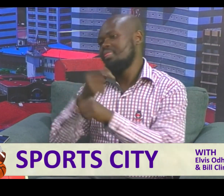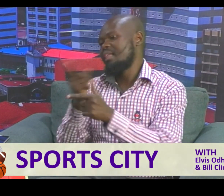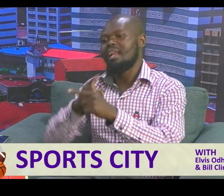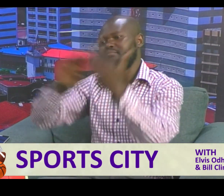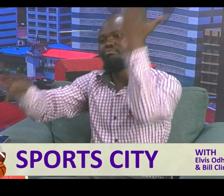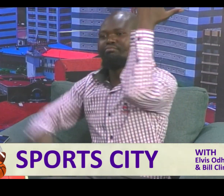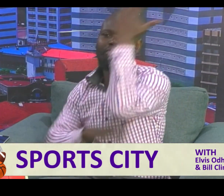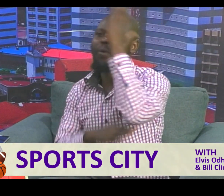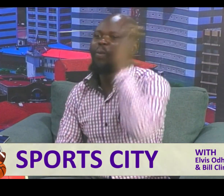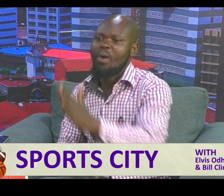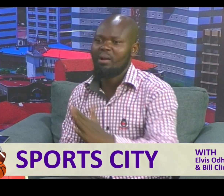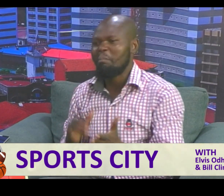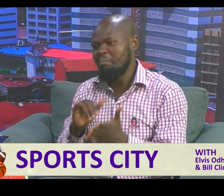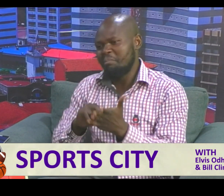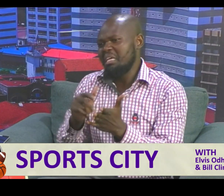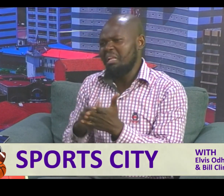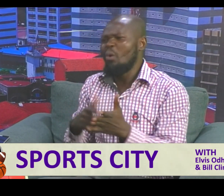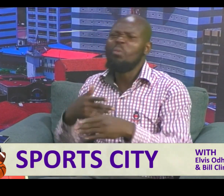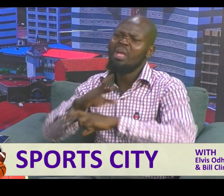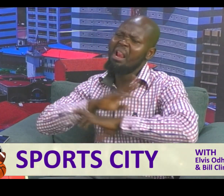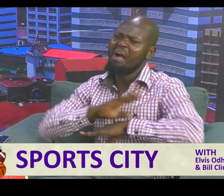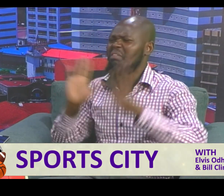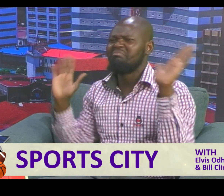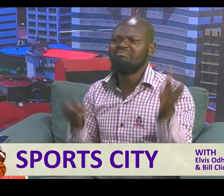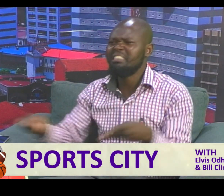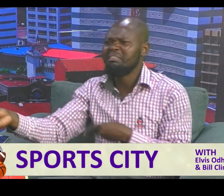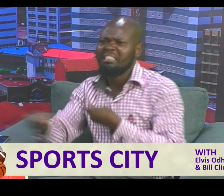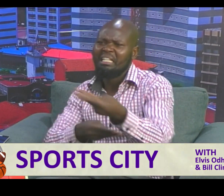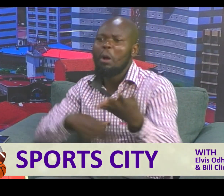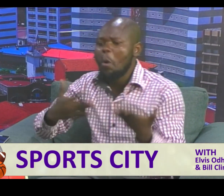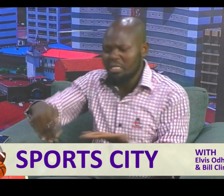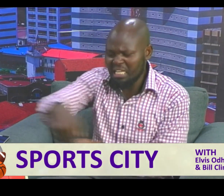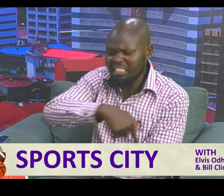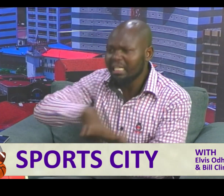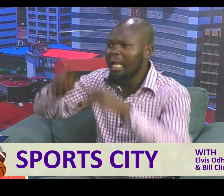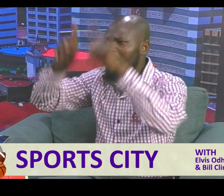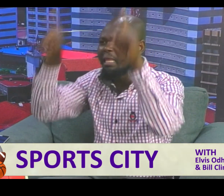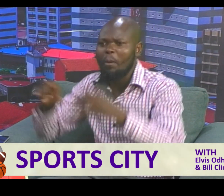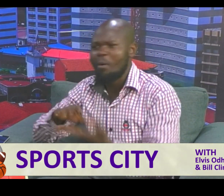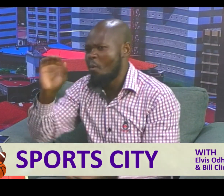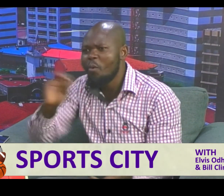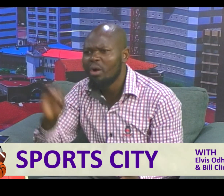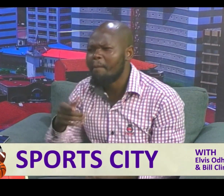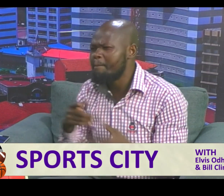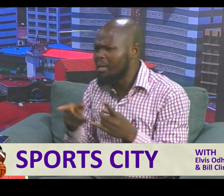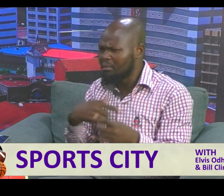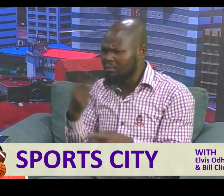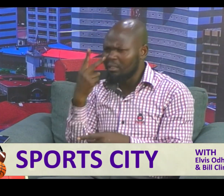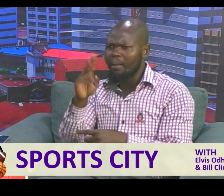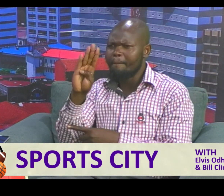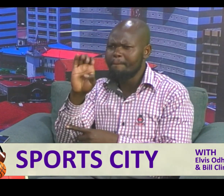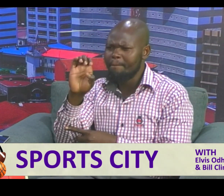good, right. And they really tried to defend, and I know they didn't want to go back to their position where they